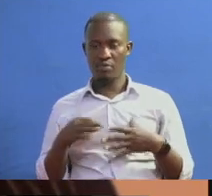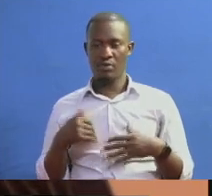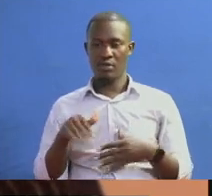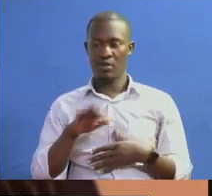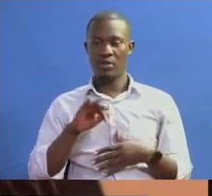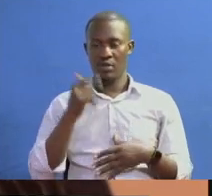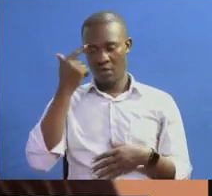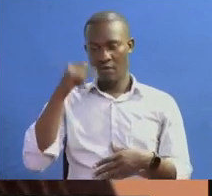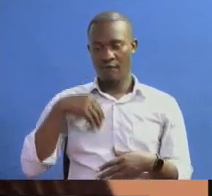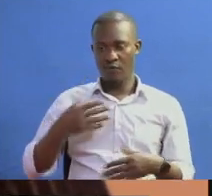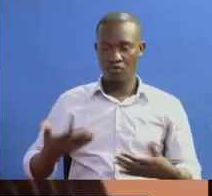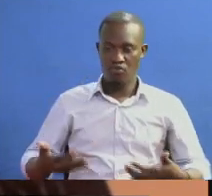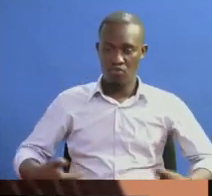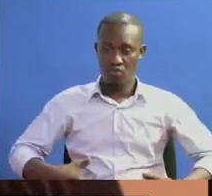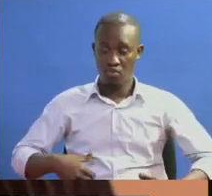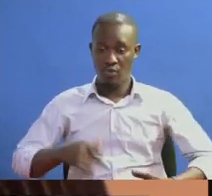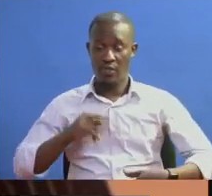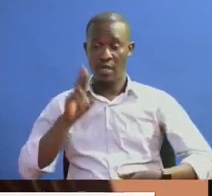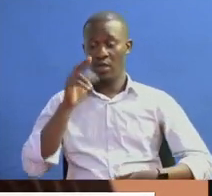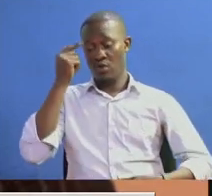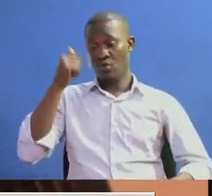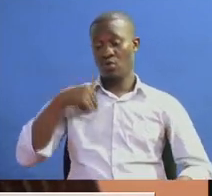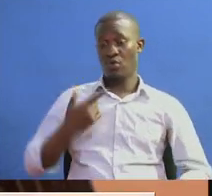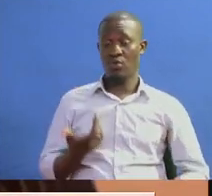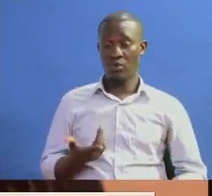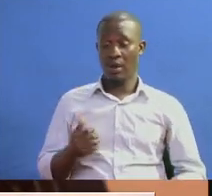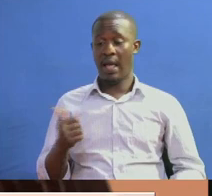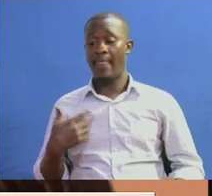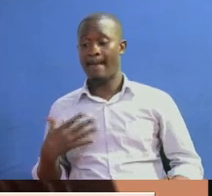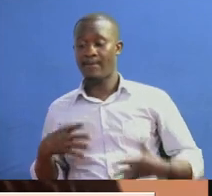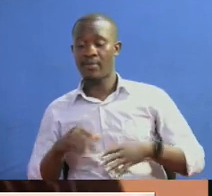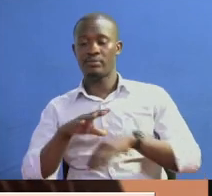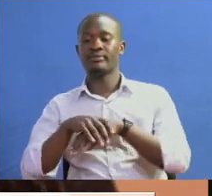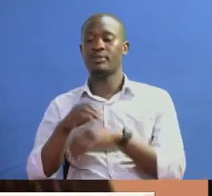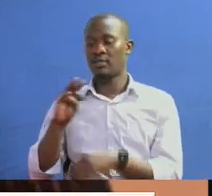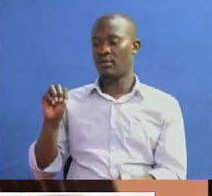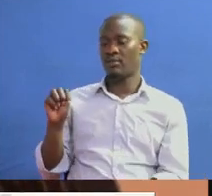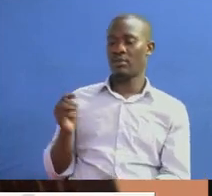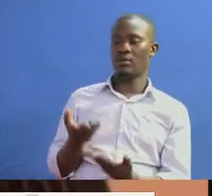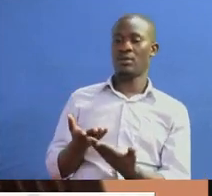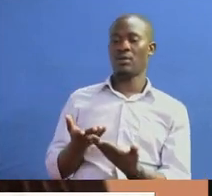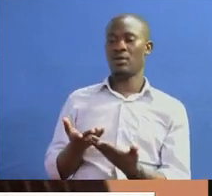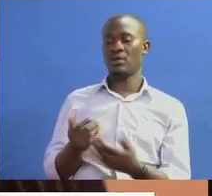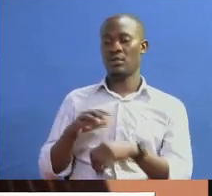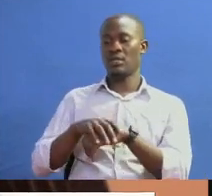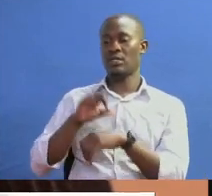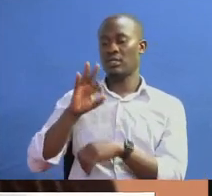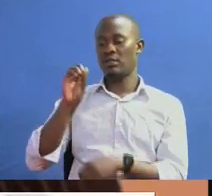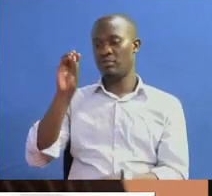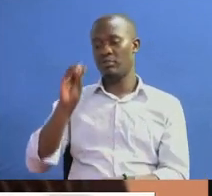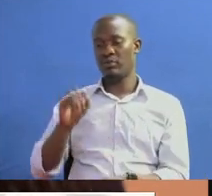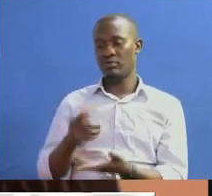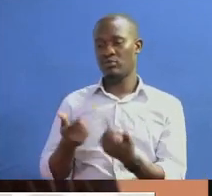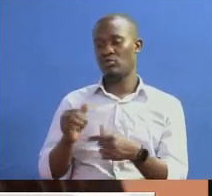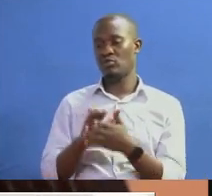spaces are for youth, but they're used as proxies. You know, other people just get them to get that 30%. So it just appears